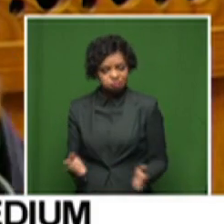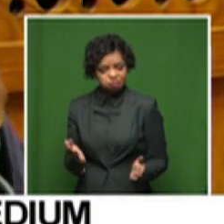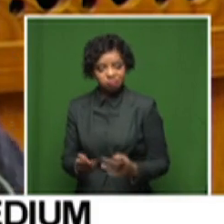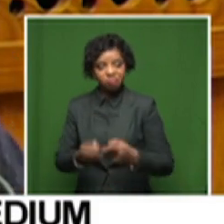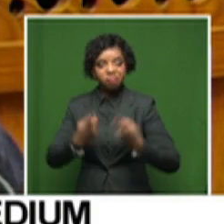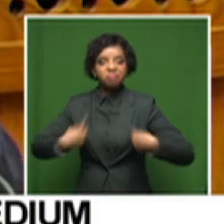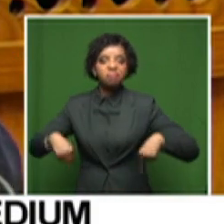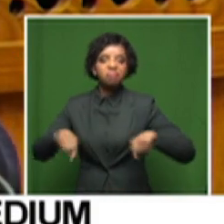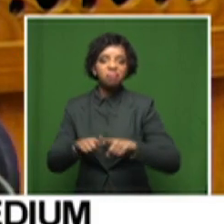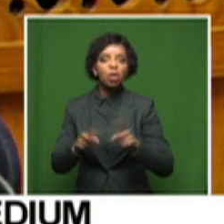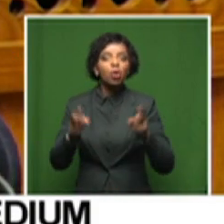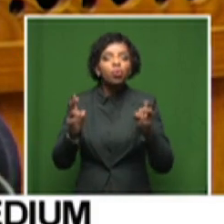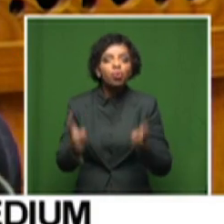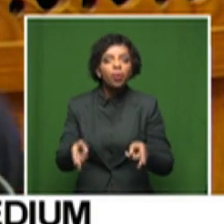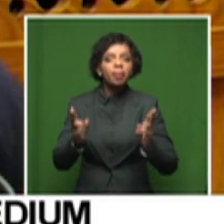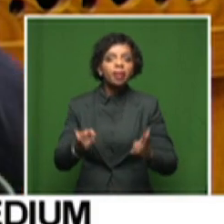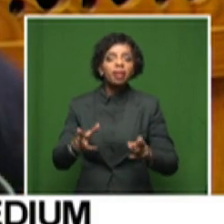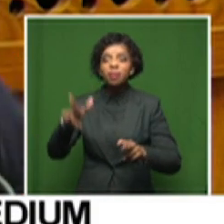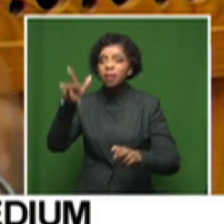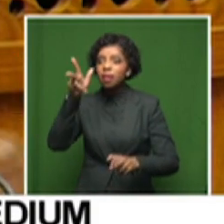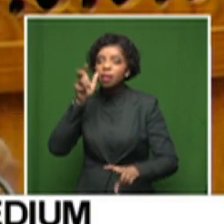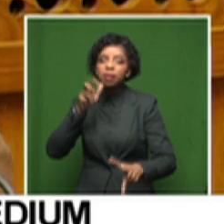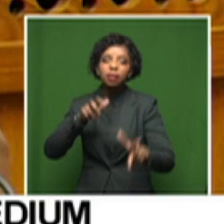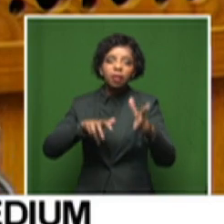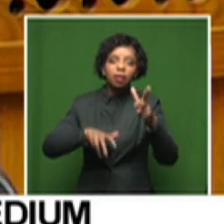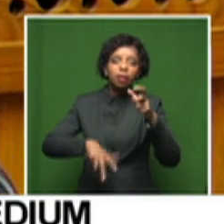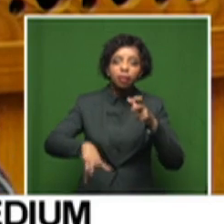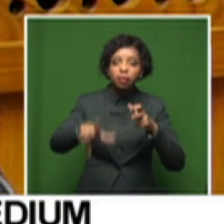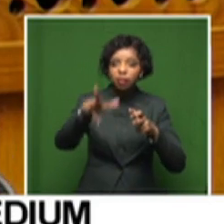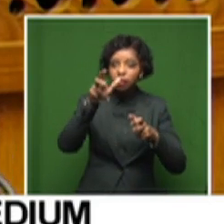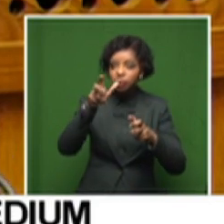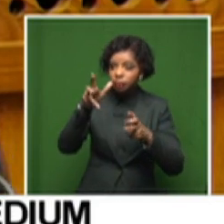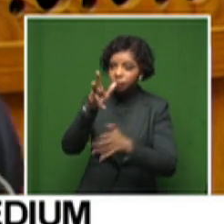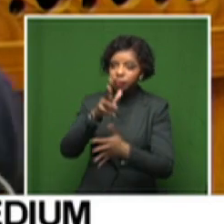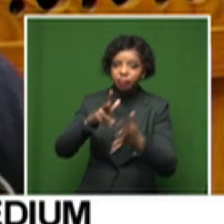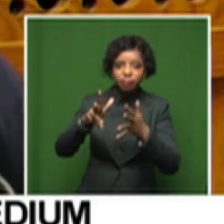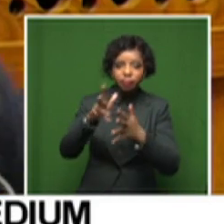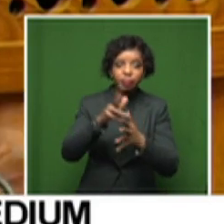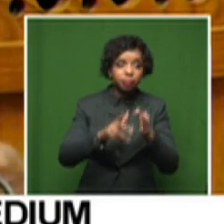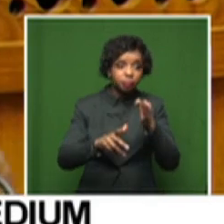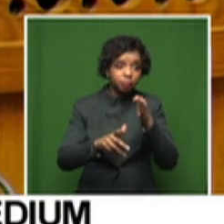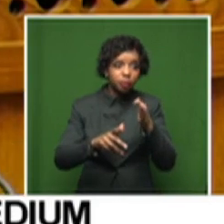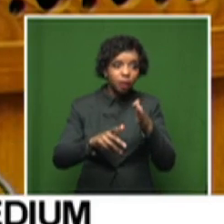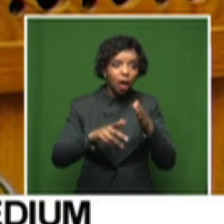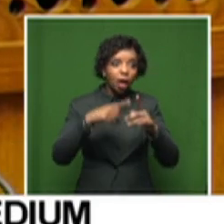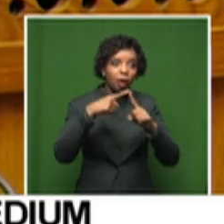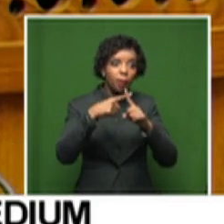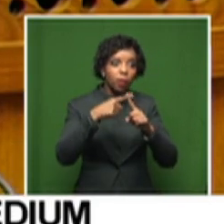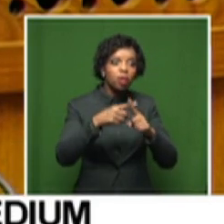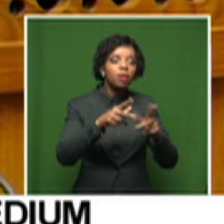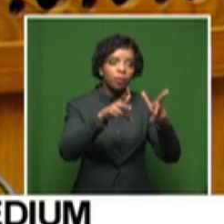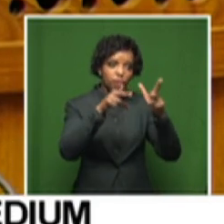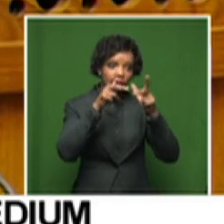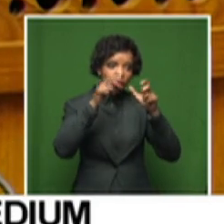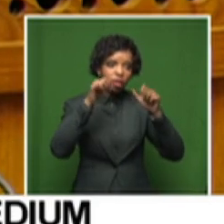listen to all conversations. We hear the productive ones. We don't hear the unproductive